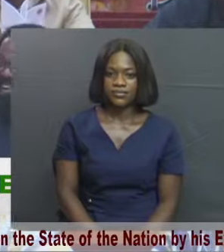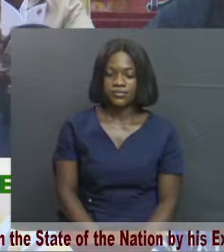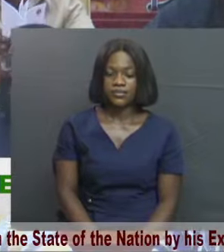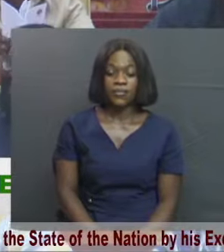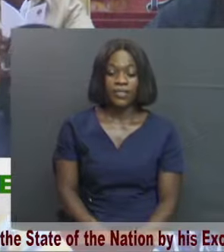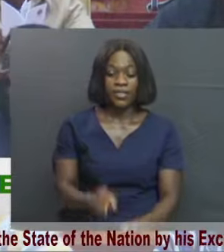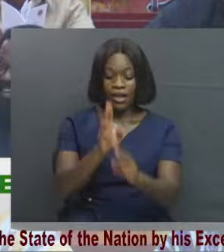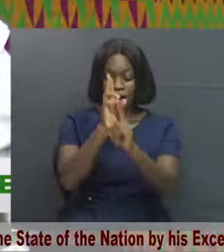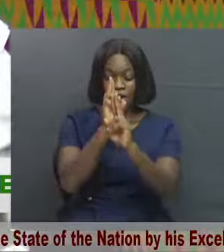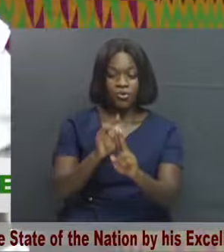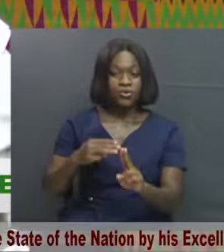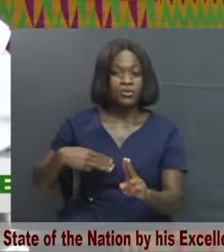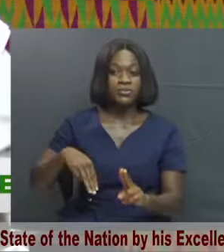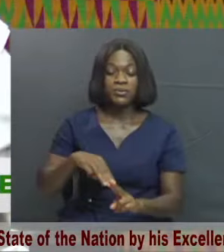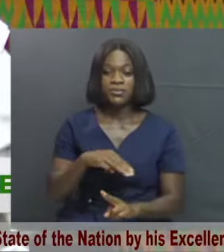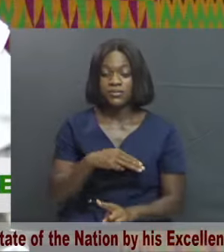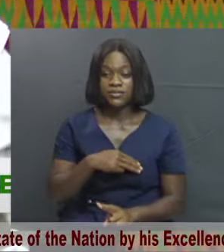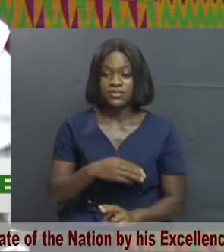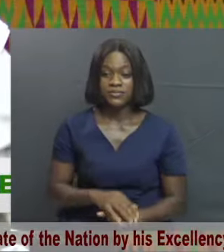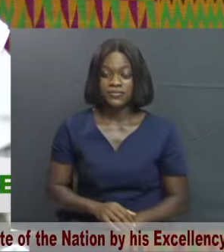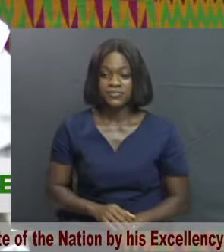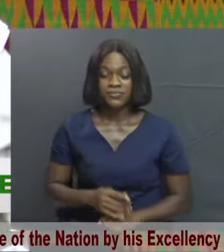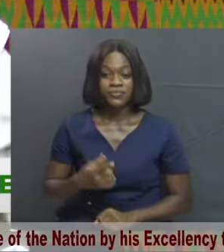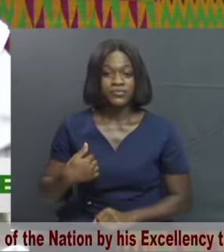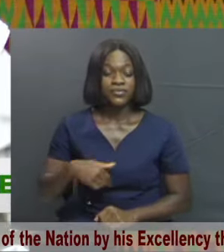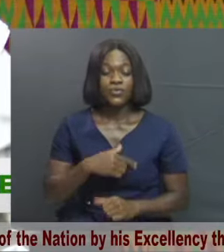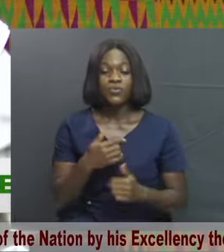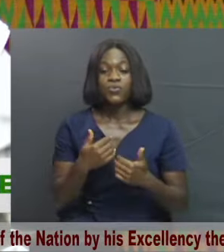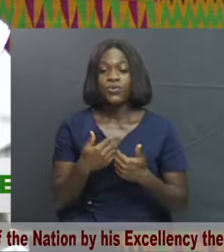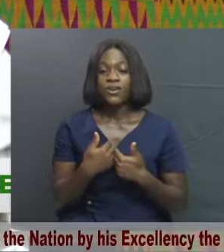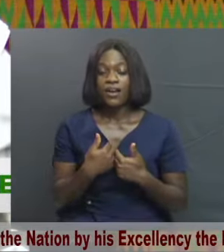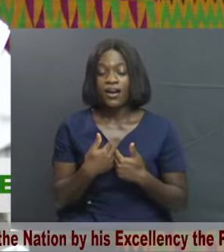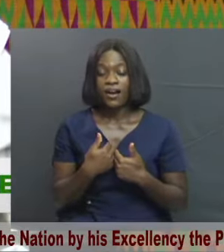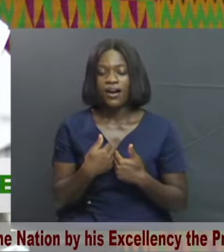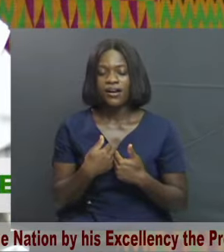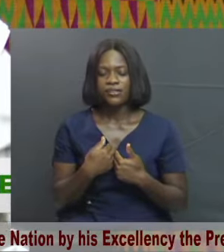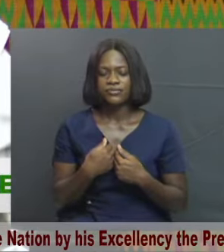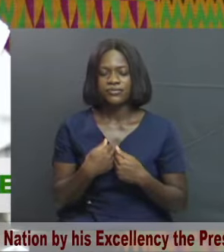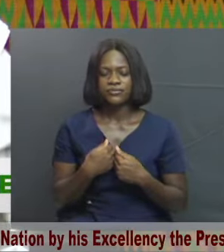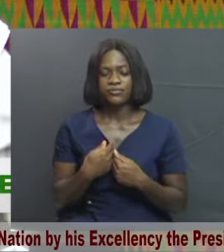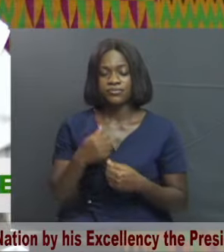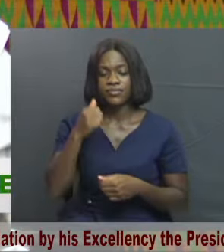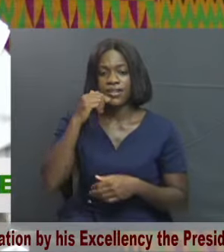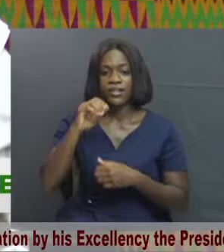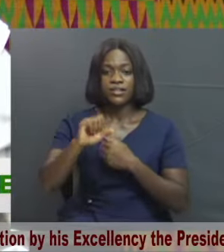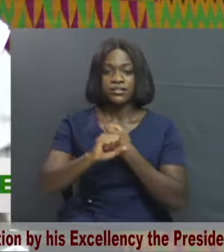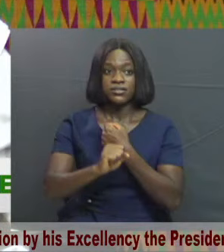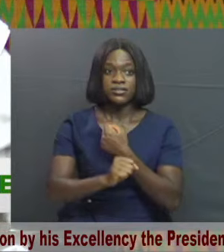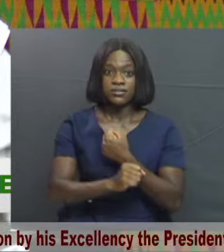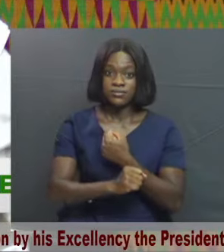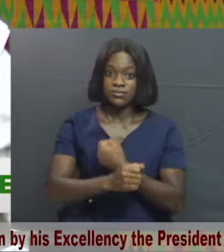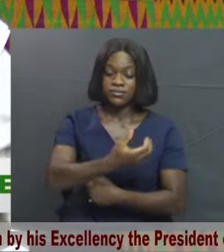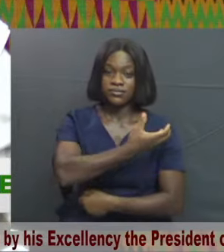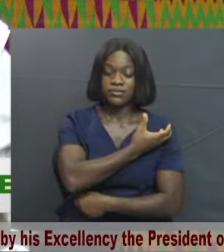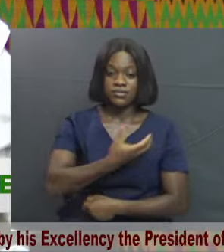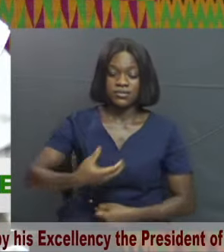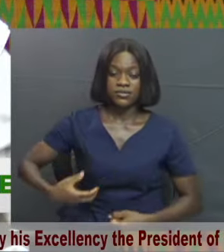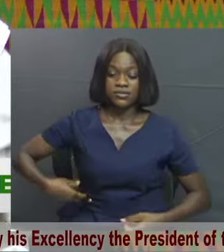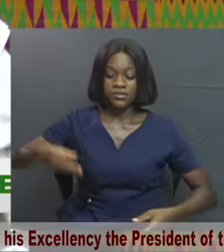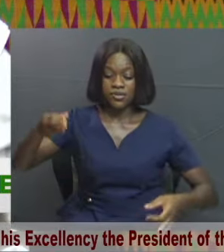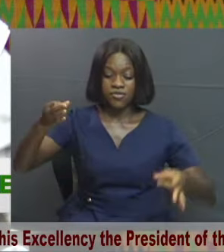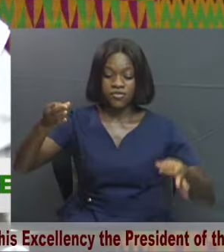honorable members we have her lady ship the chief justice